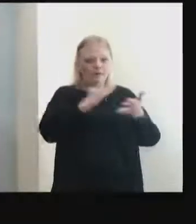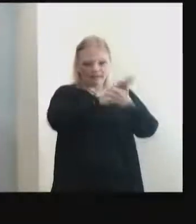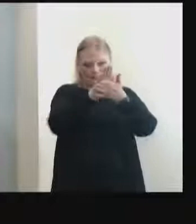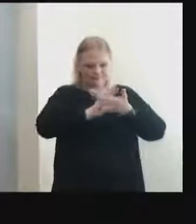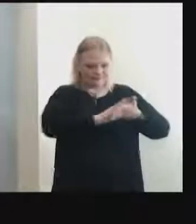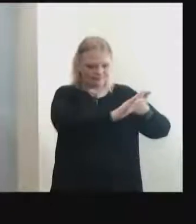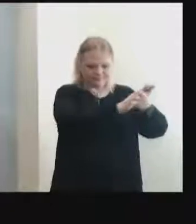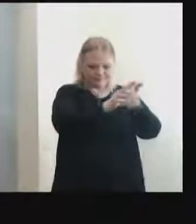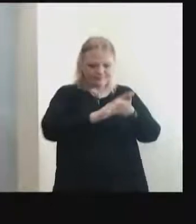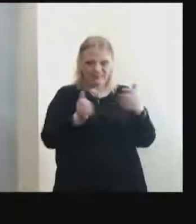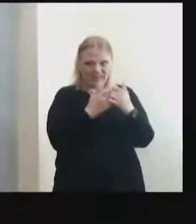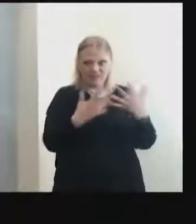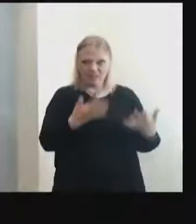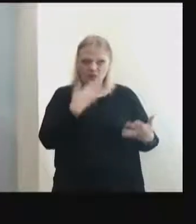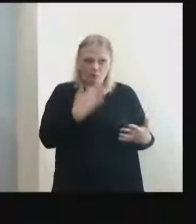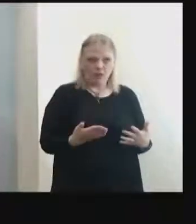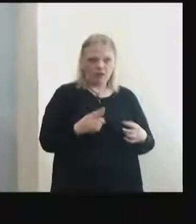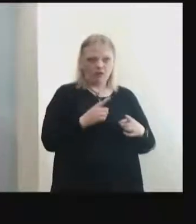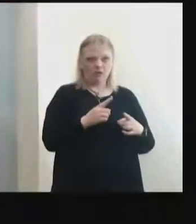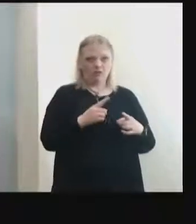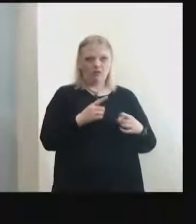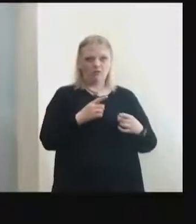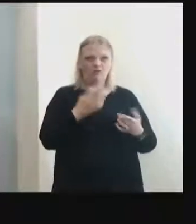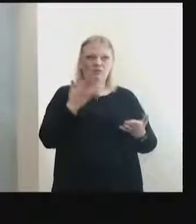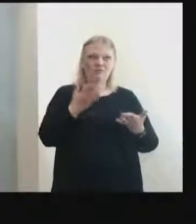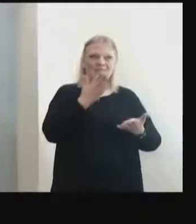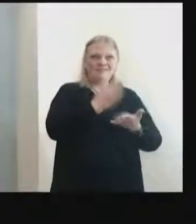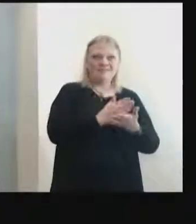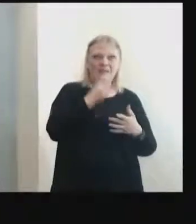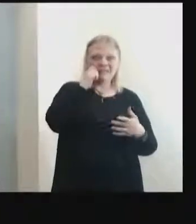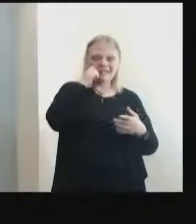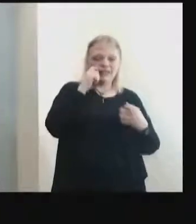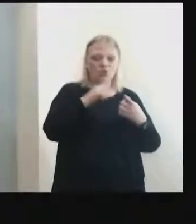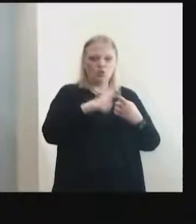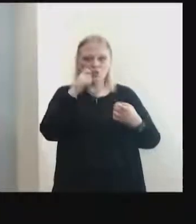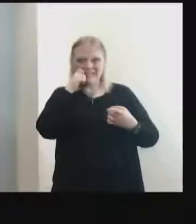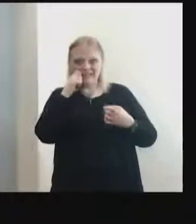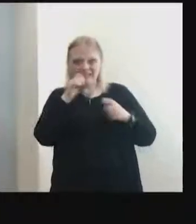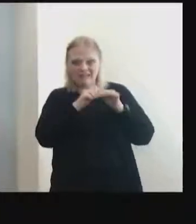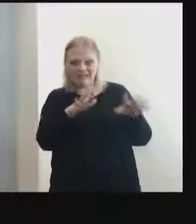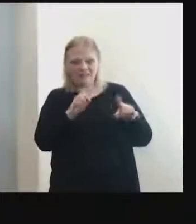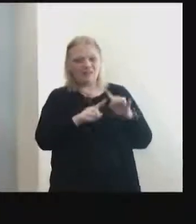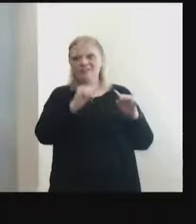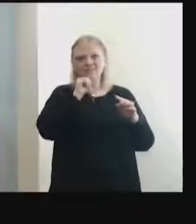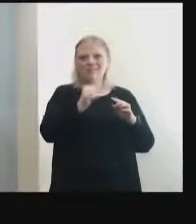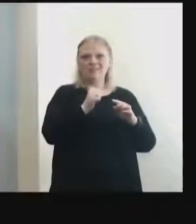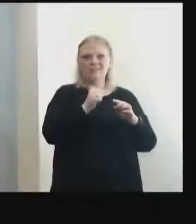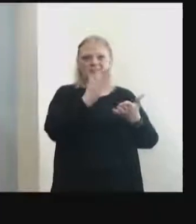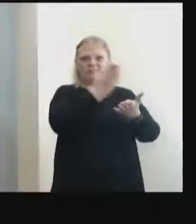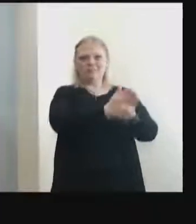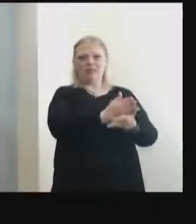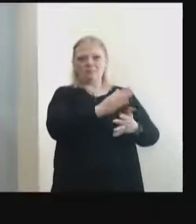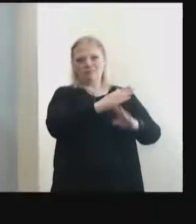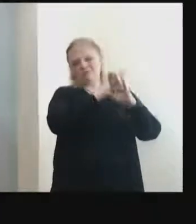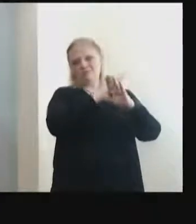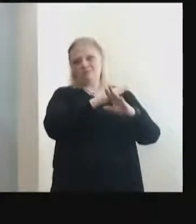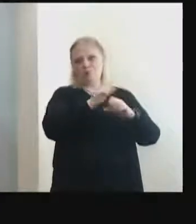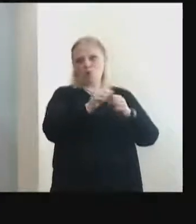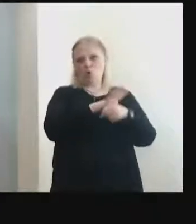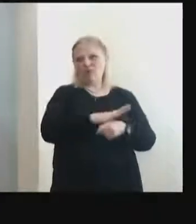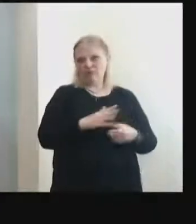everything really well that prevents skin-to-skin transmission, it doesn't prevent COVID. So our recommendation in that circumstance is that